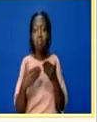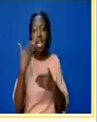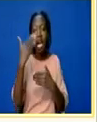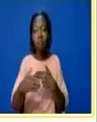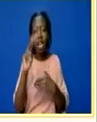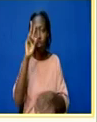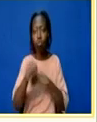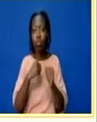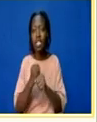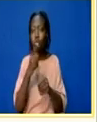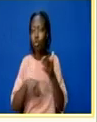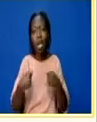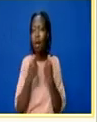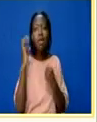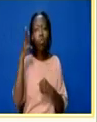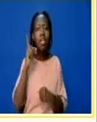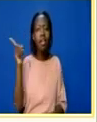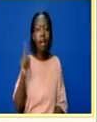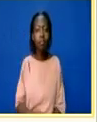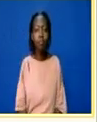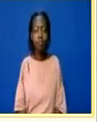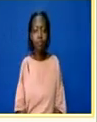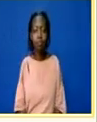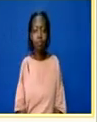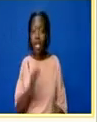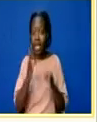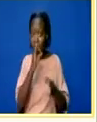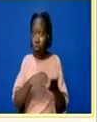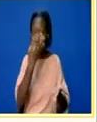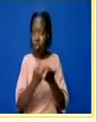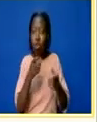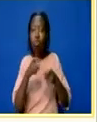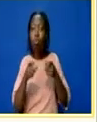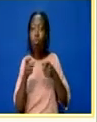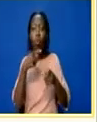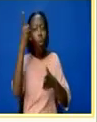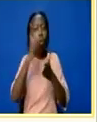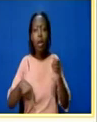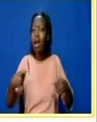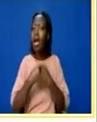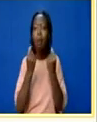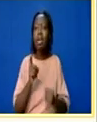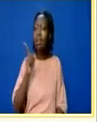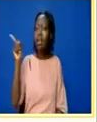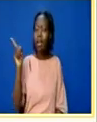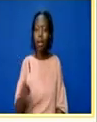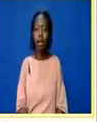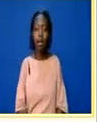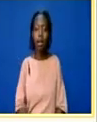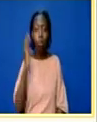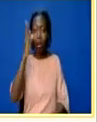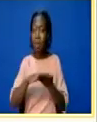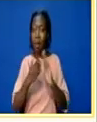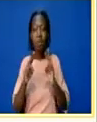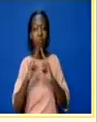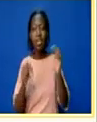2 years? If you don't control this, what will happen in 2 years? This will be a very, very dangerous place